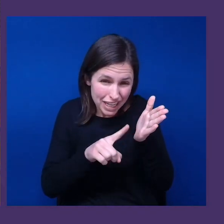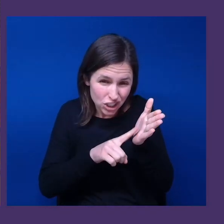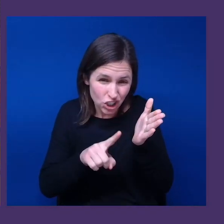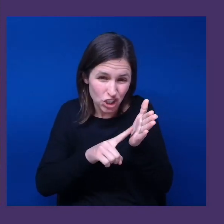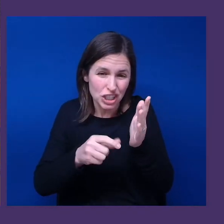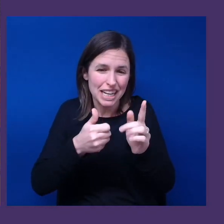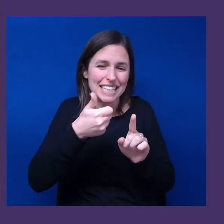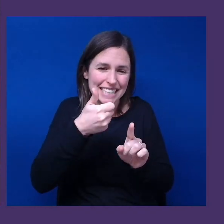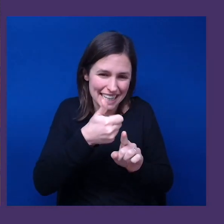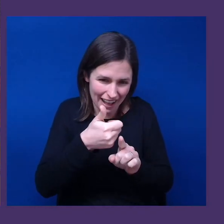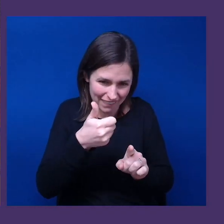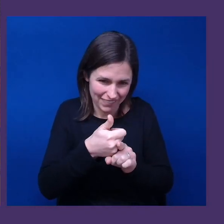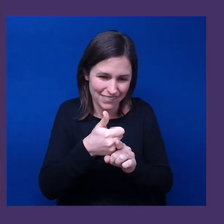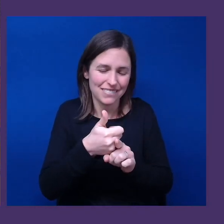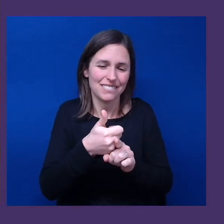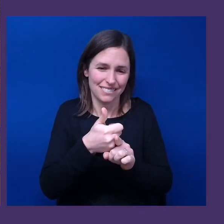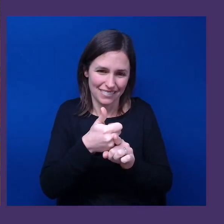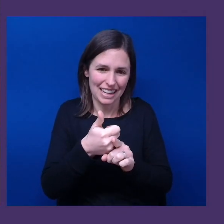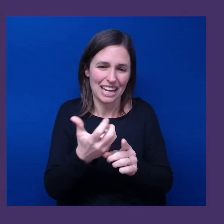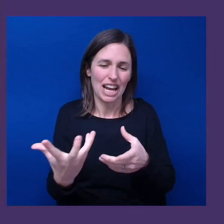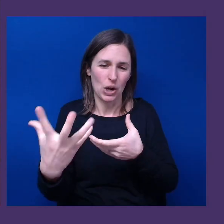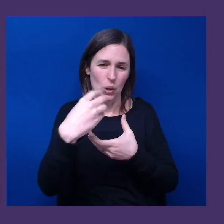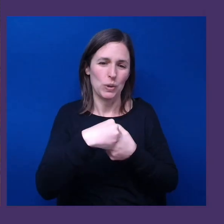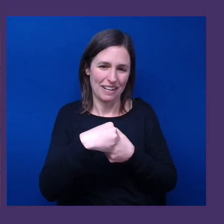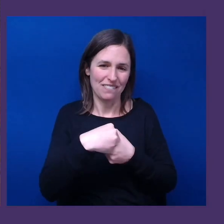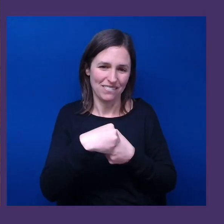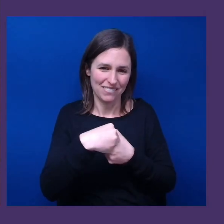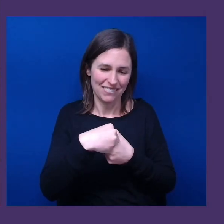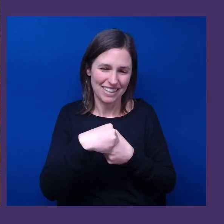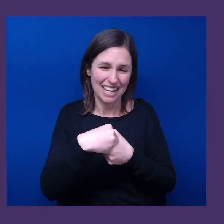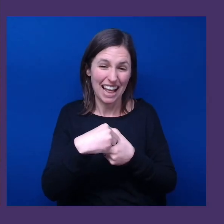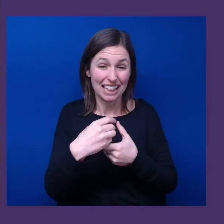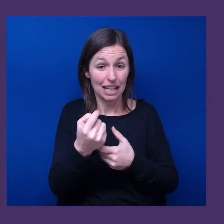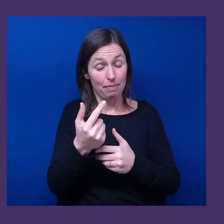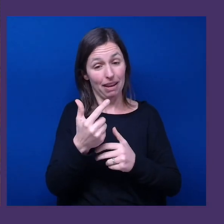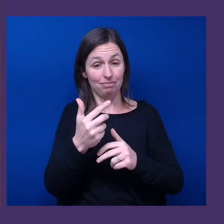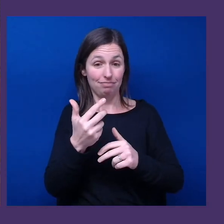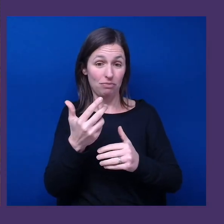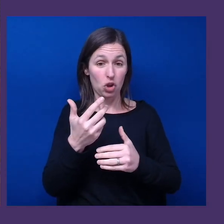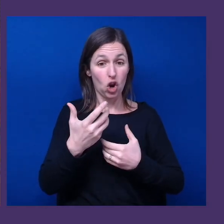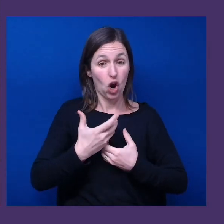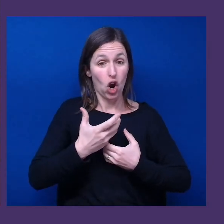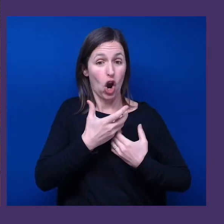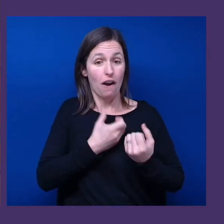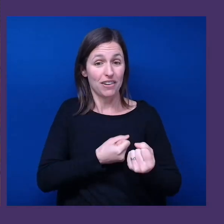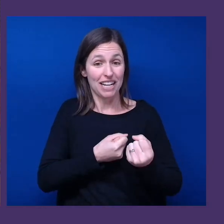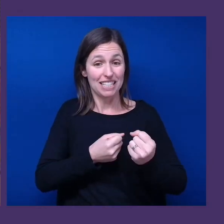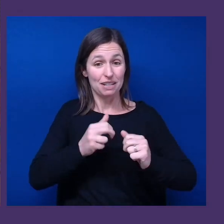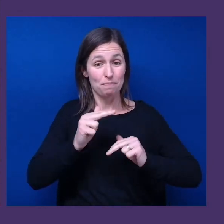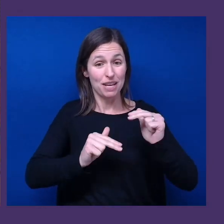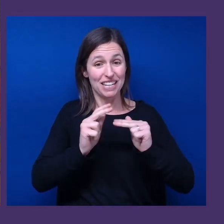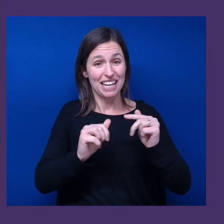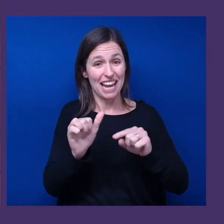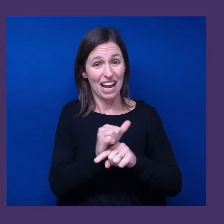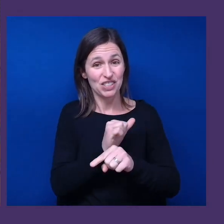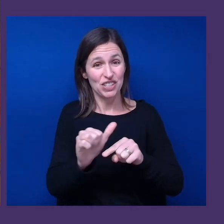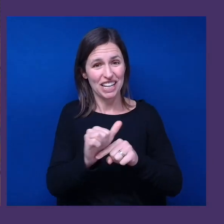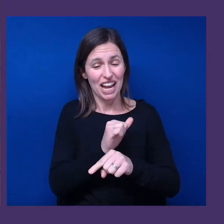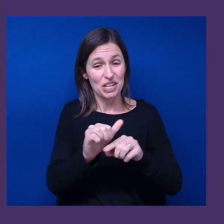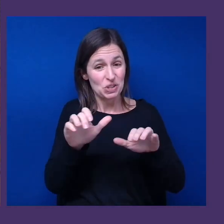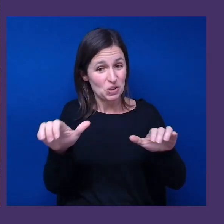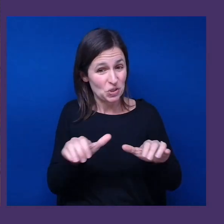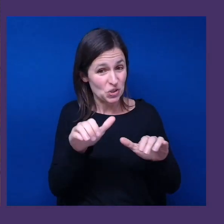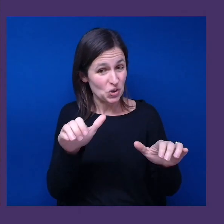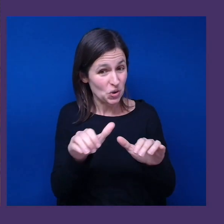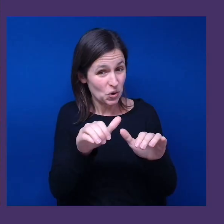a confidence building exercise to do your first accessibility research project. But I'd really encourage you just to recruit some